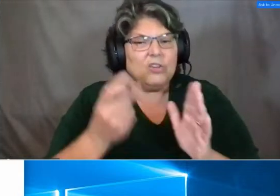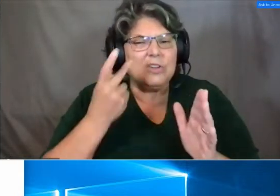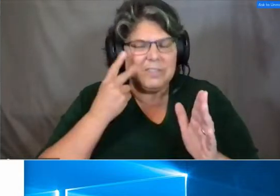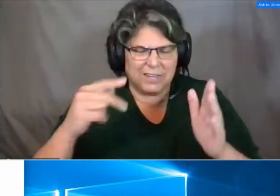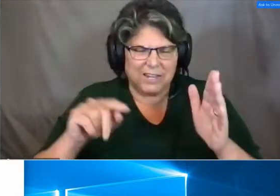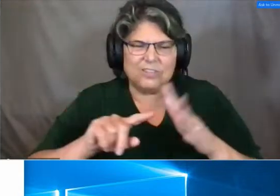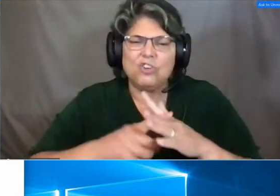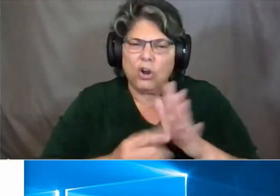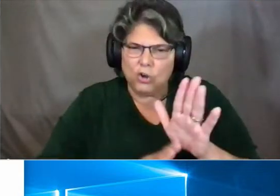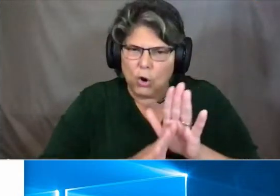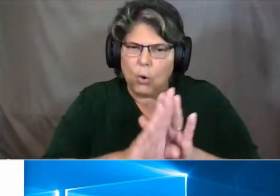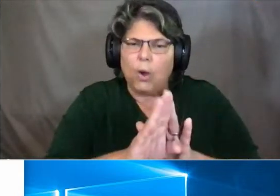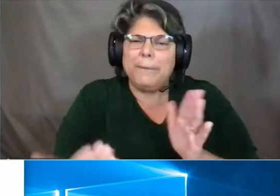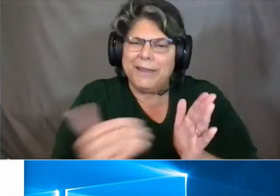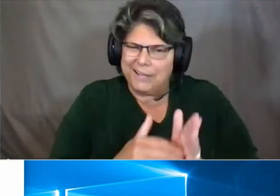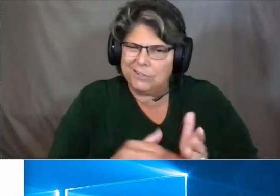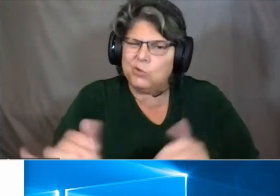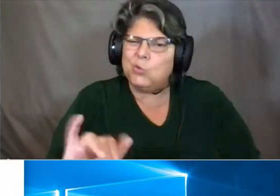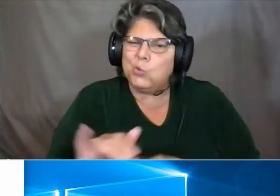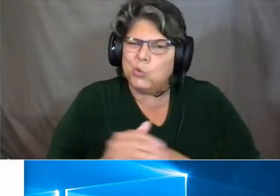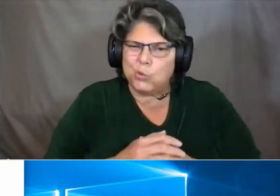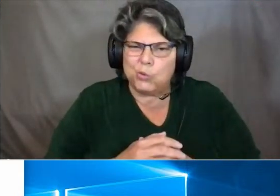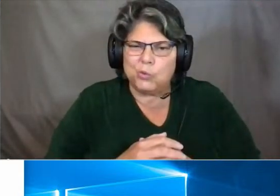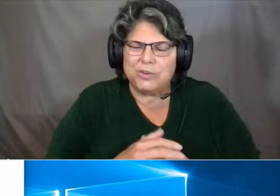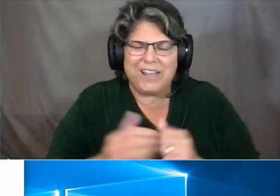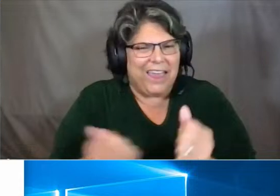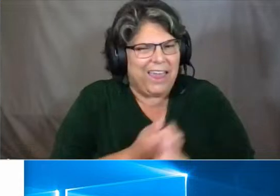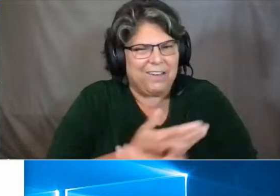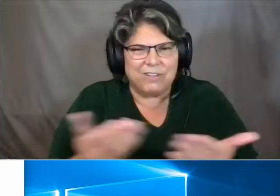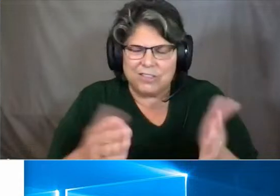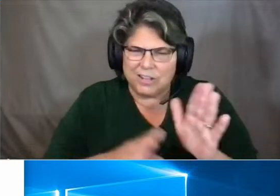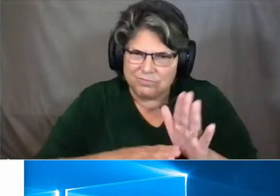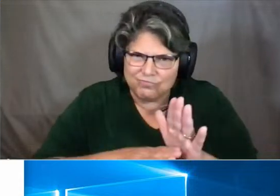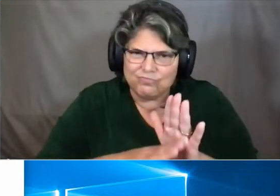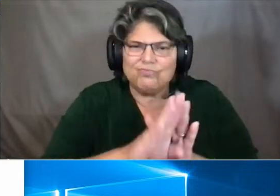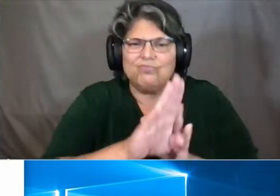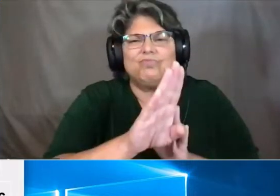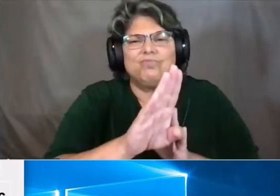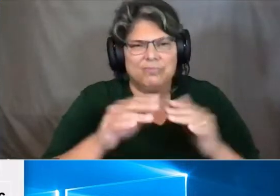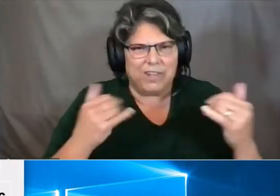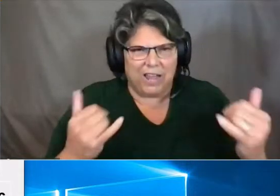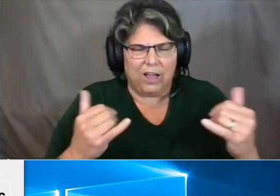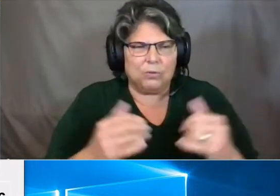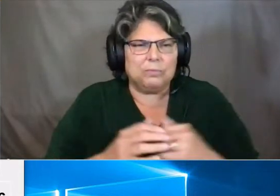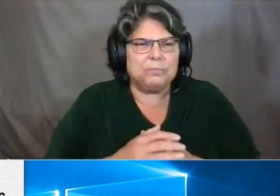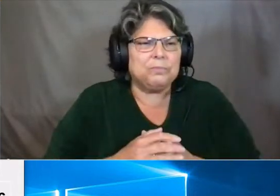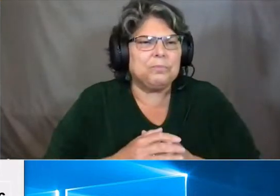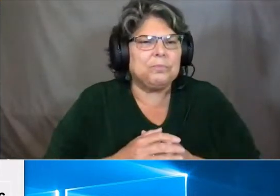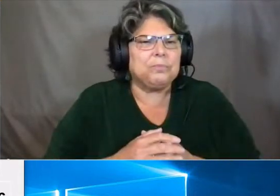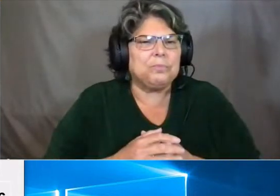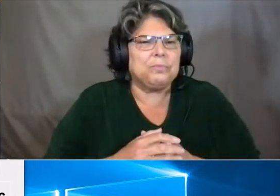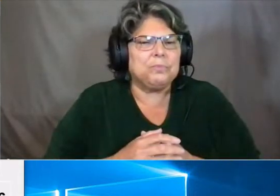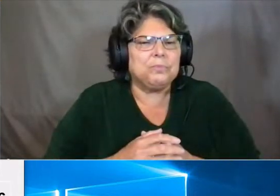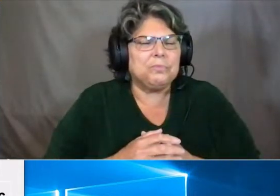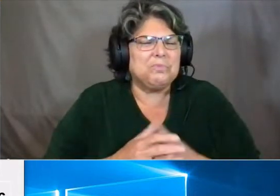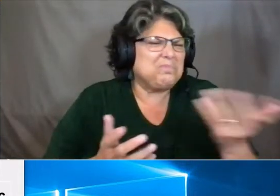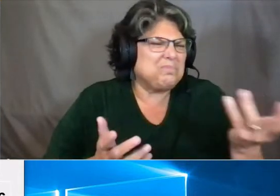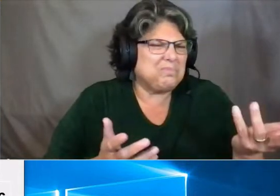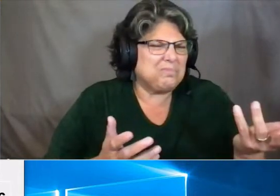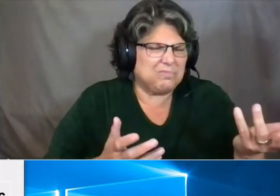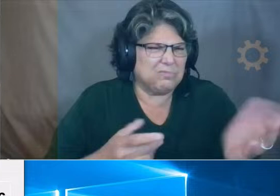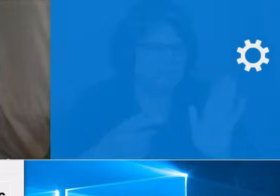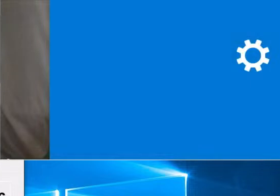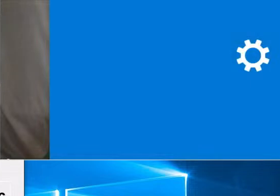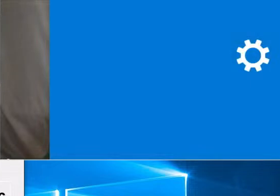So everything is on the rise. And this is just a reminder